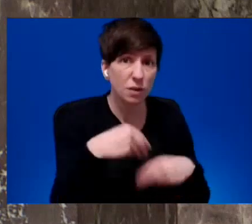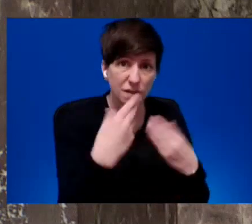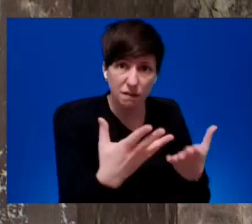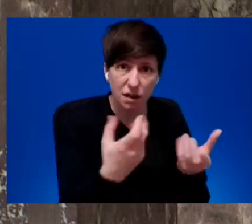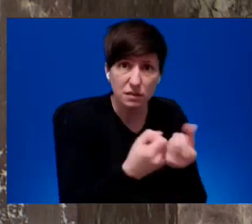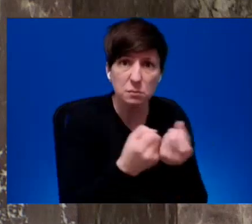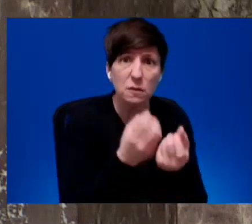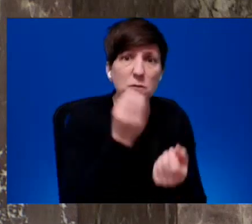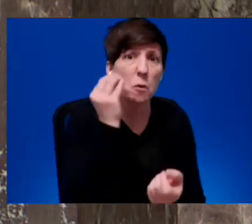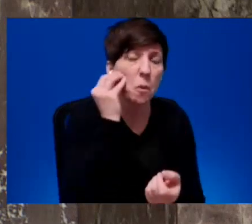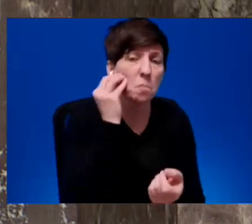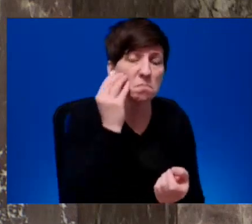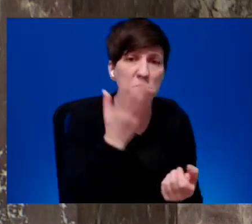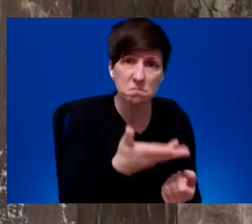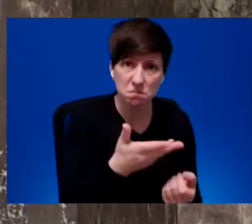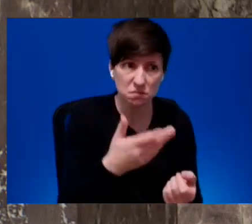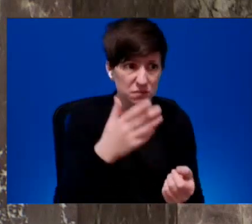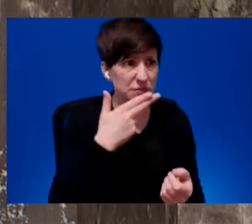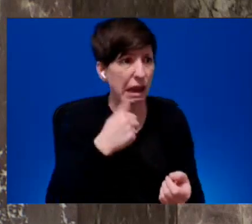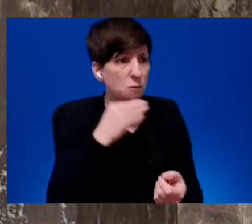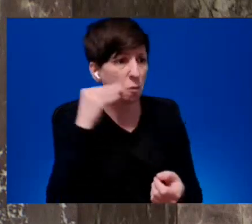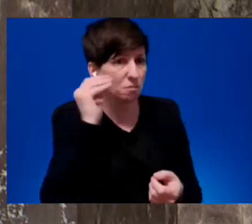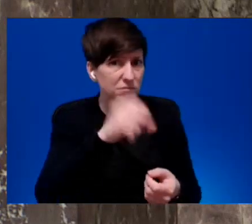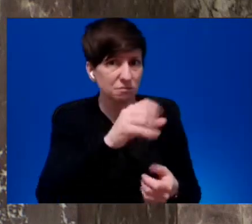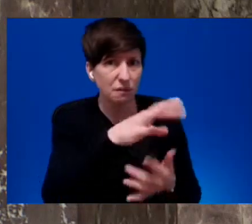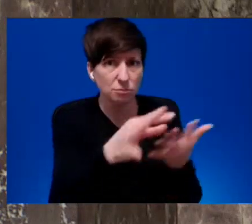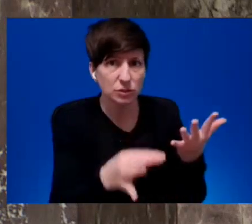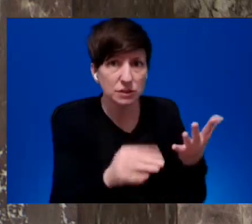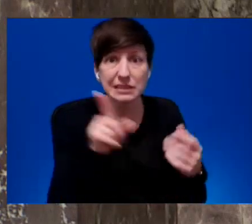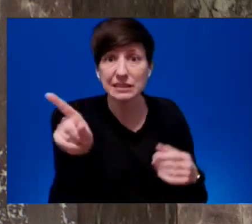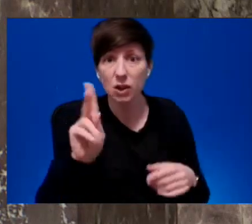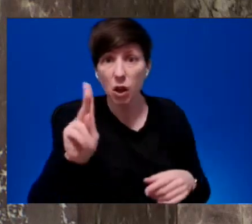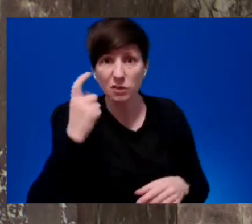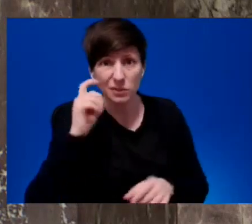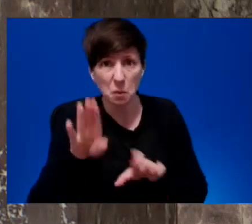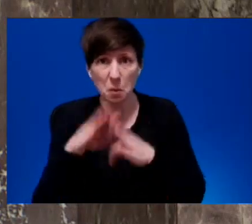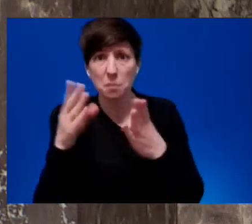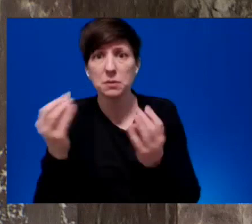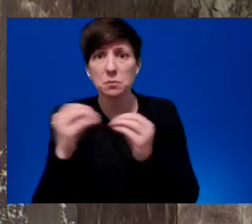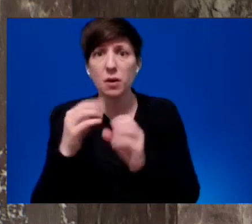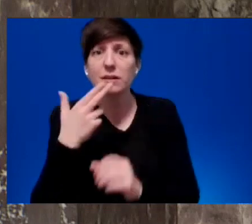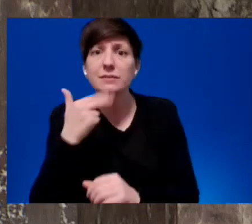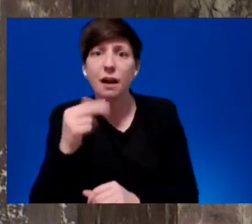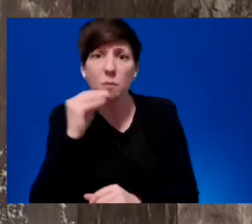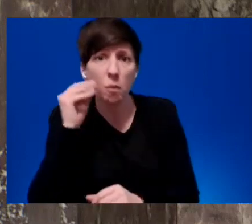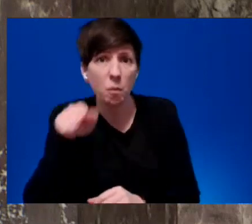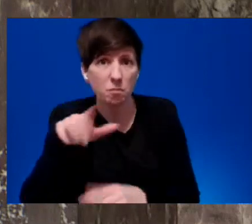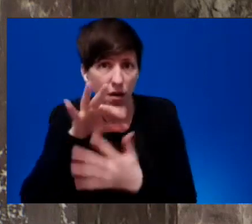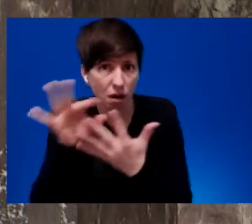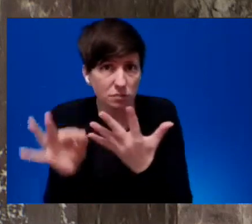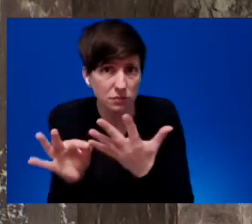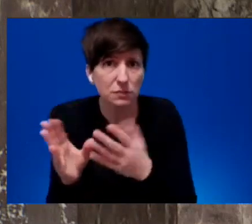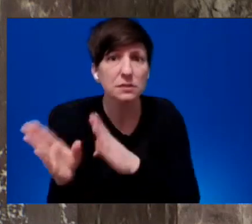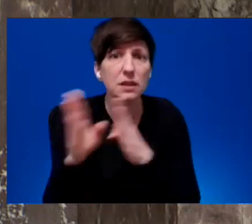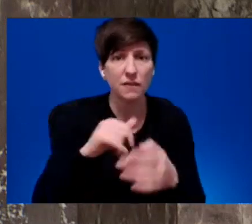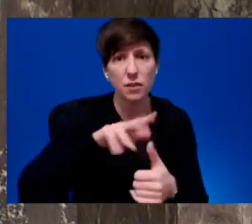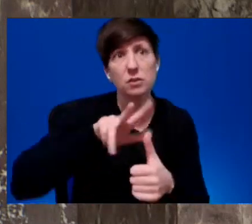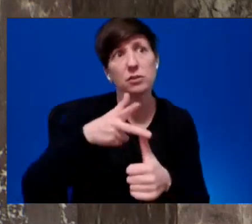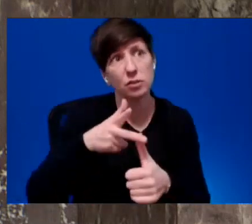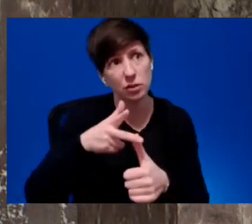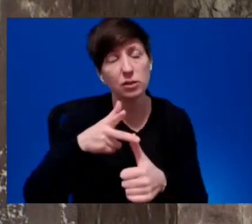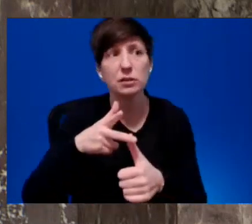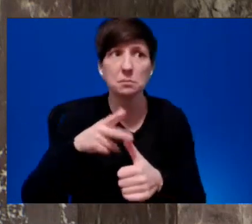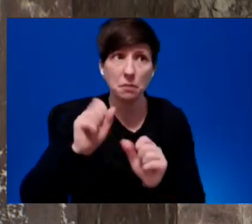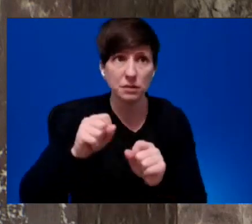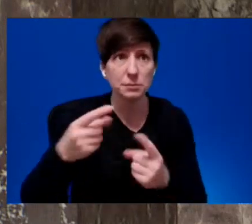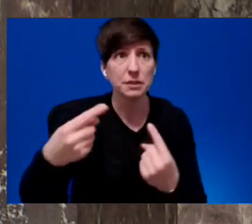that in Kelowna, we just opened more tiny homes options. We have another site that's opening up and a third one potentially coming. We